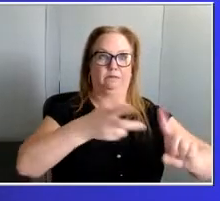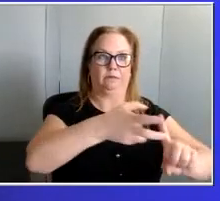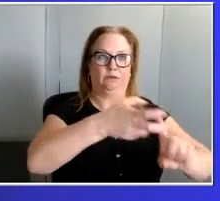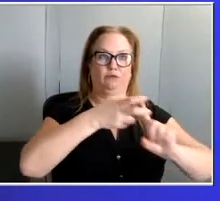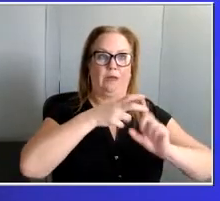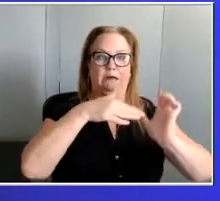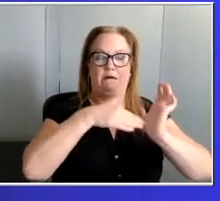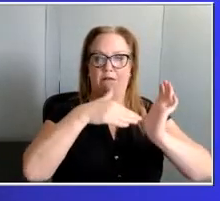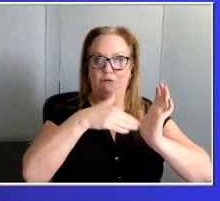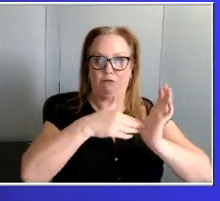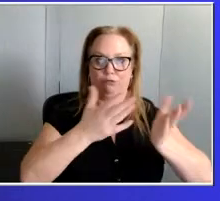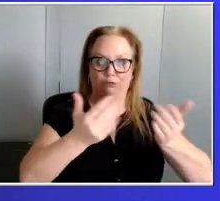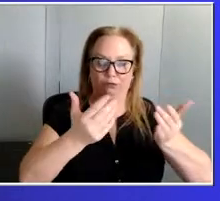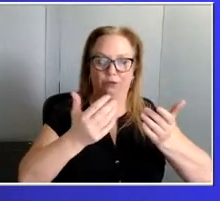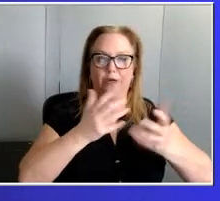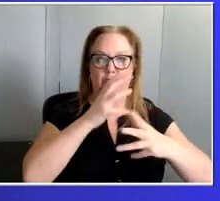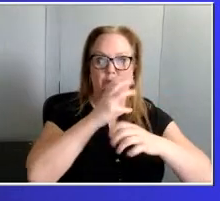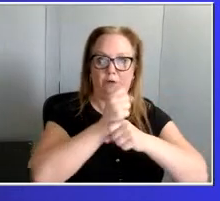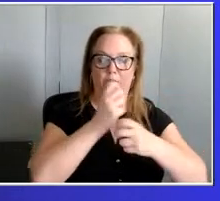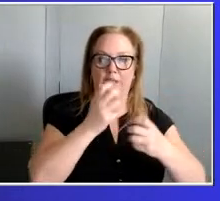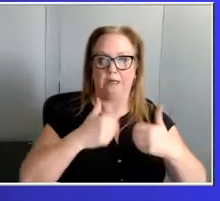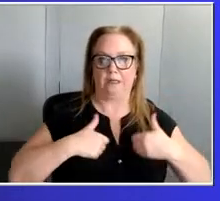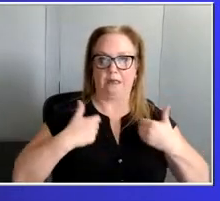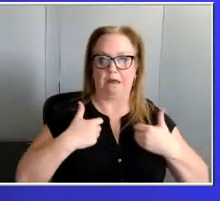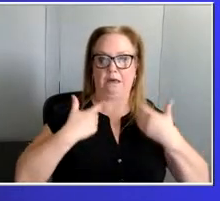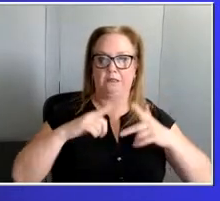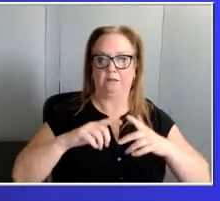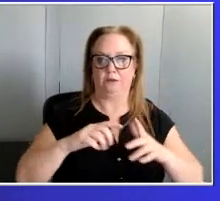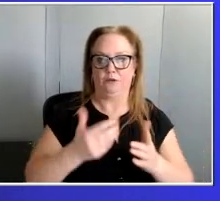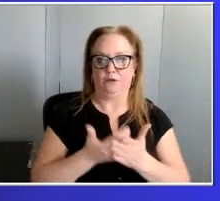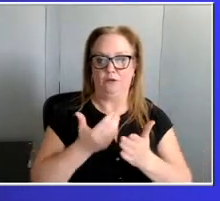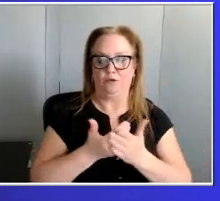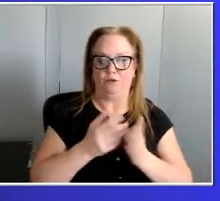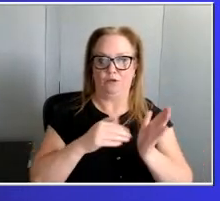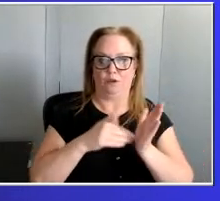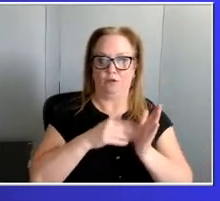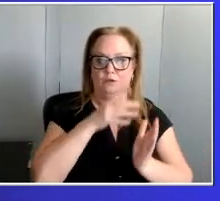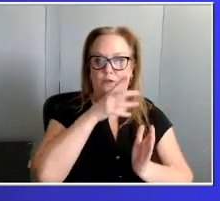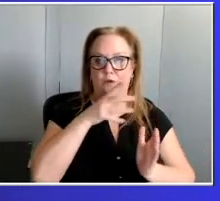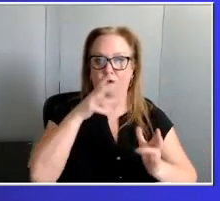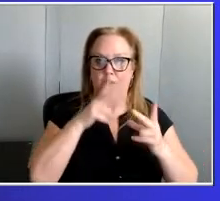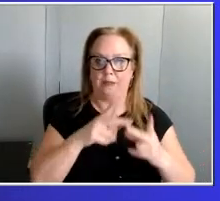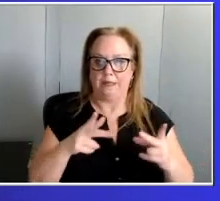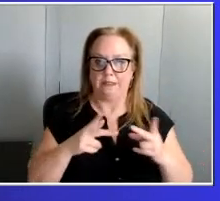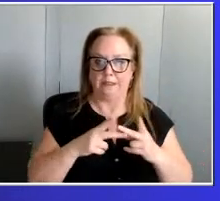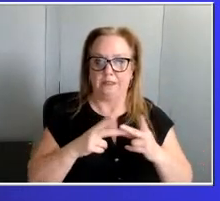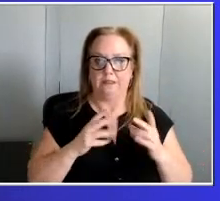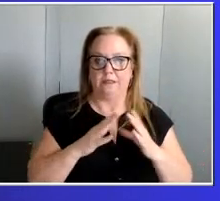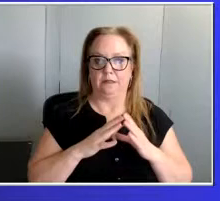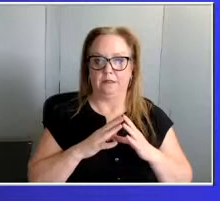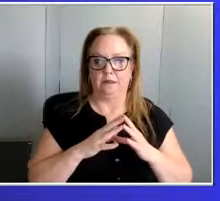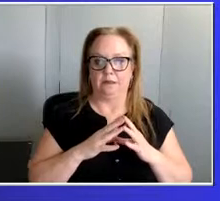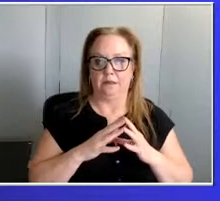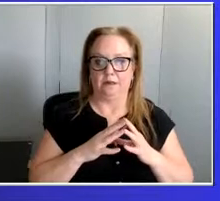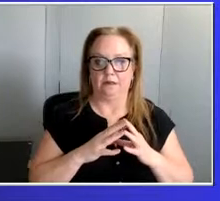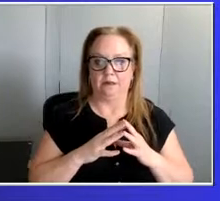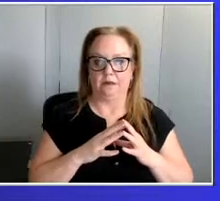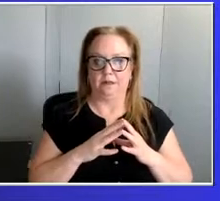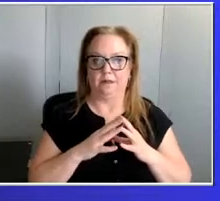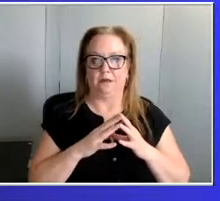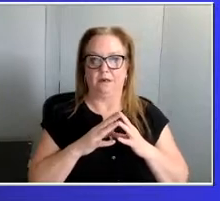physicians, mostly young starting out physicians, to rural places. That continues. A lot